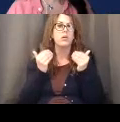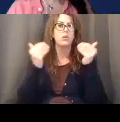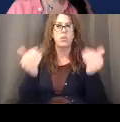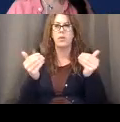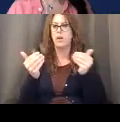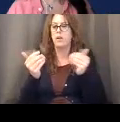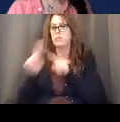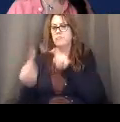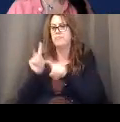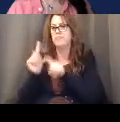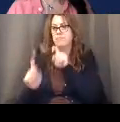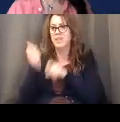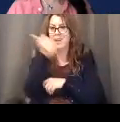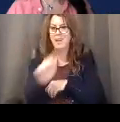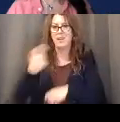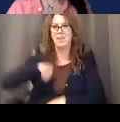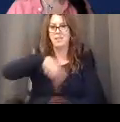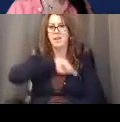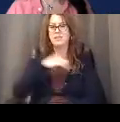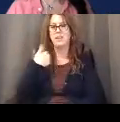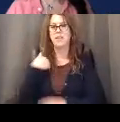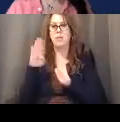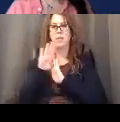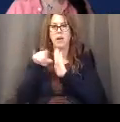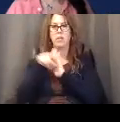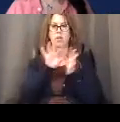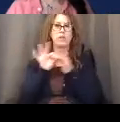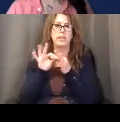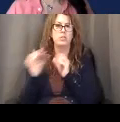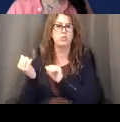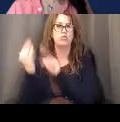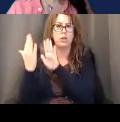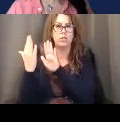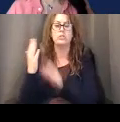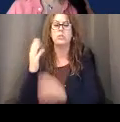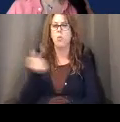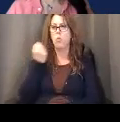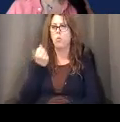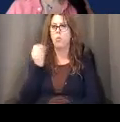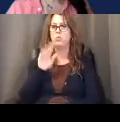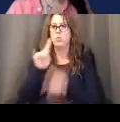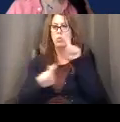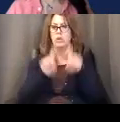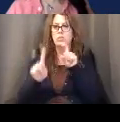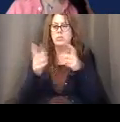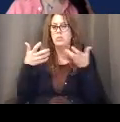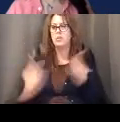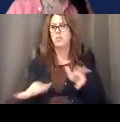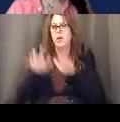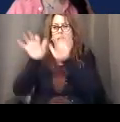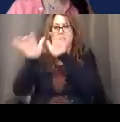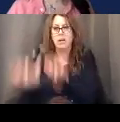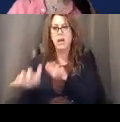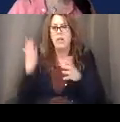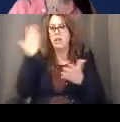background. Also, please hold all of your questions till the end. We don't want them to get lost in the chat. We have a lot of